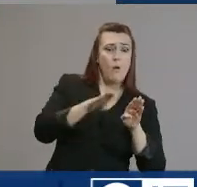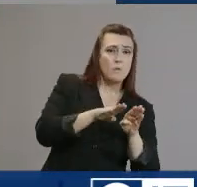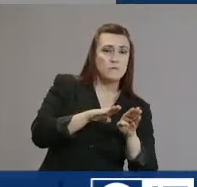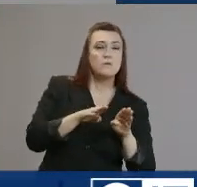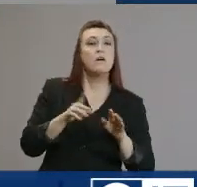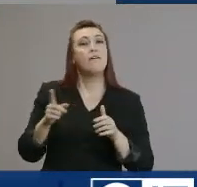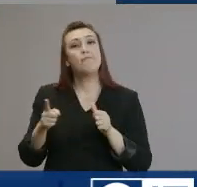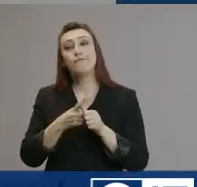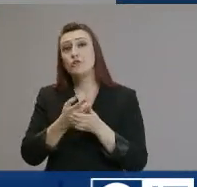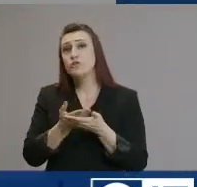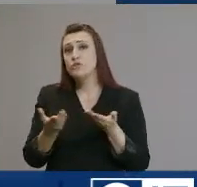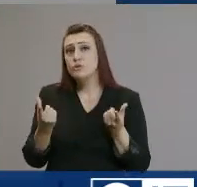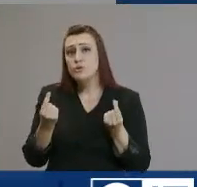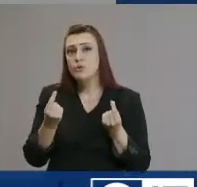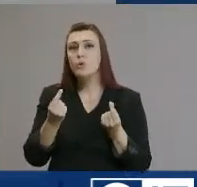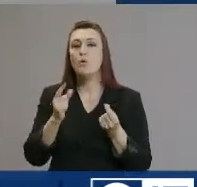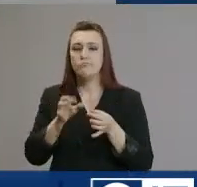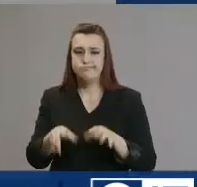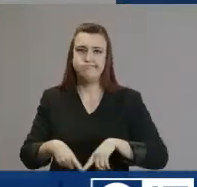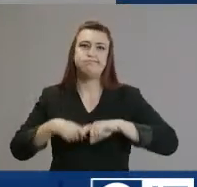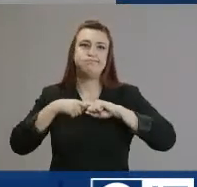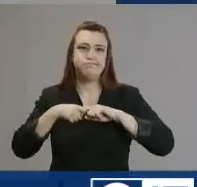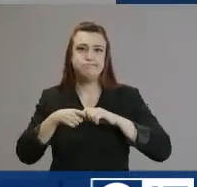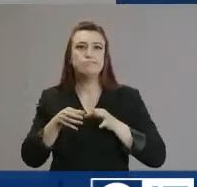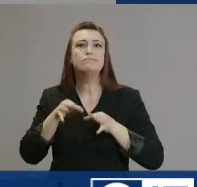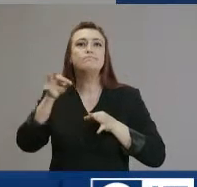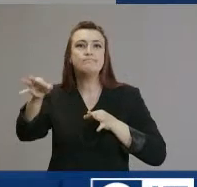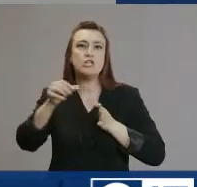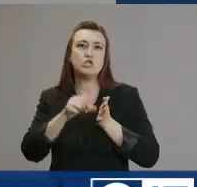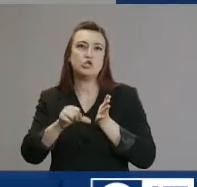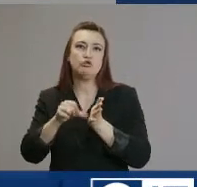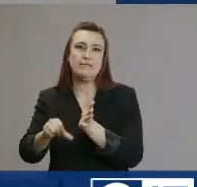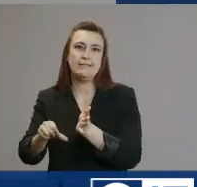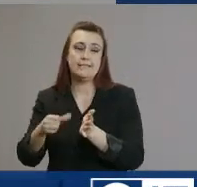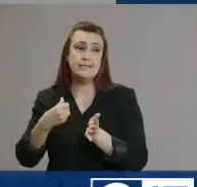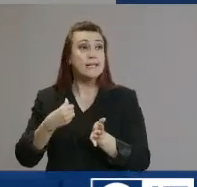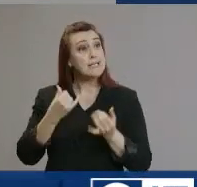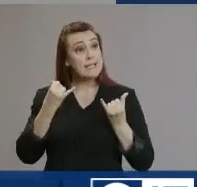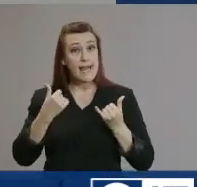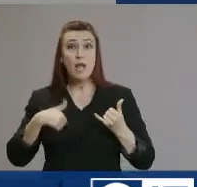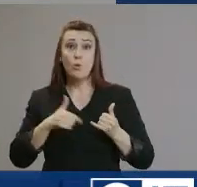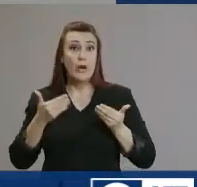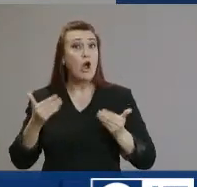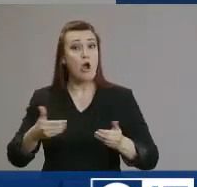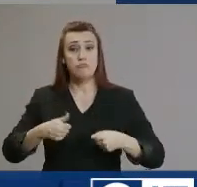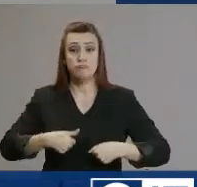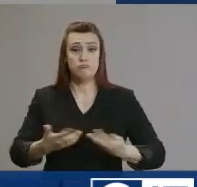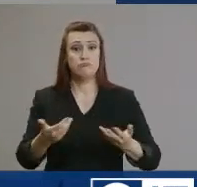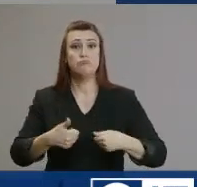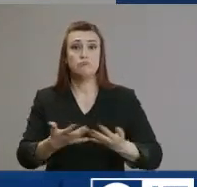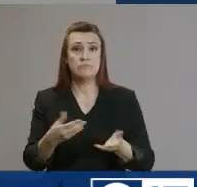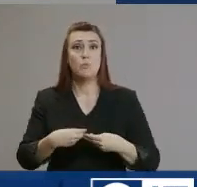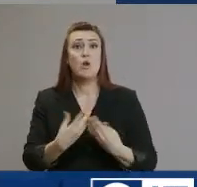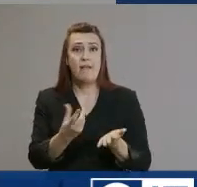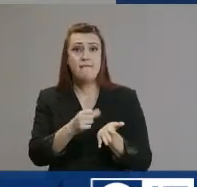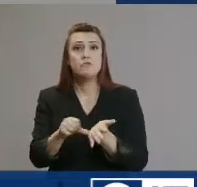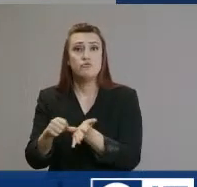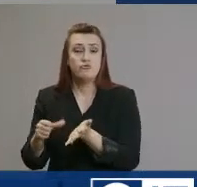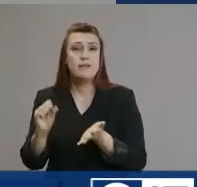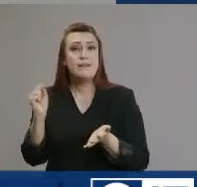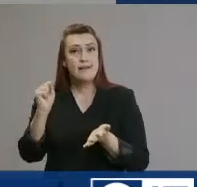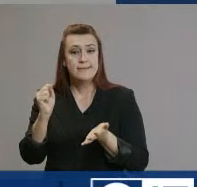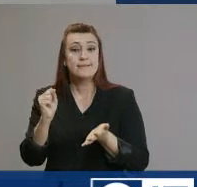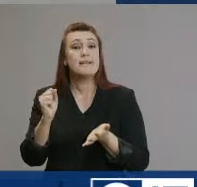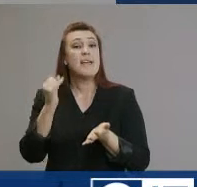we are able to conduct today in Arizona hospitals. We've been able to resume those, and our surge